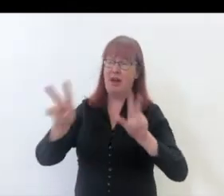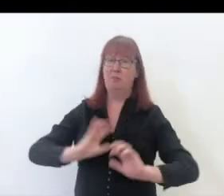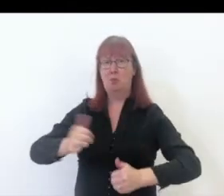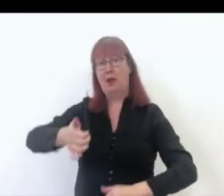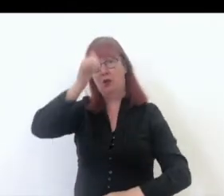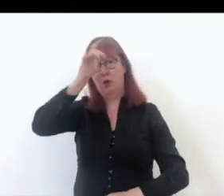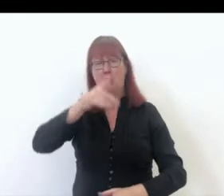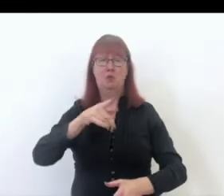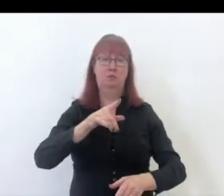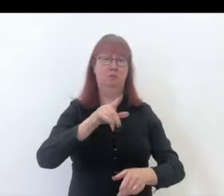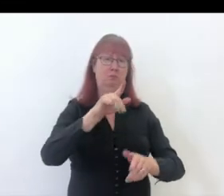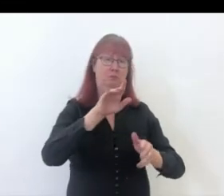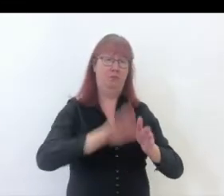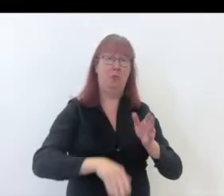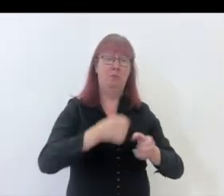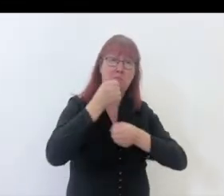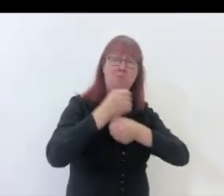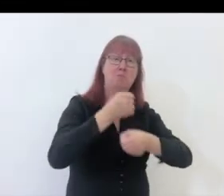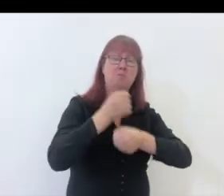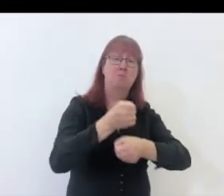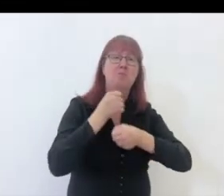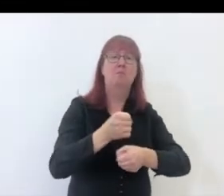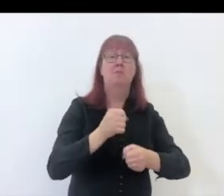they picketed the Stoke Mandeville Games.